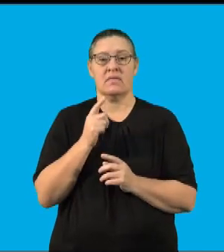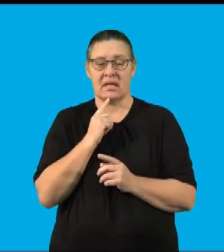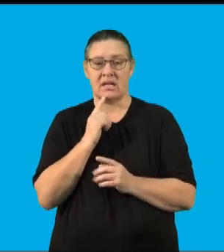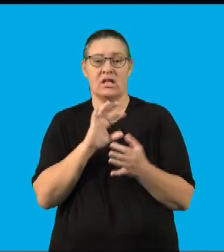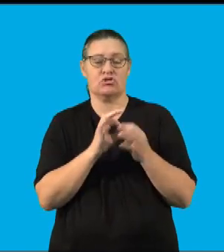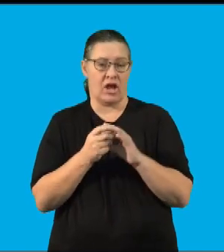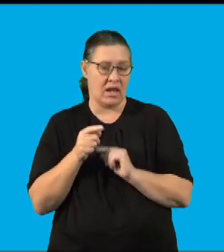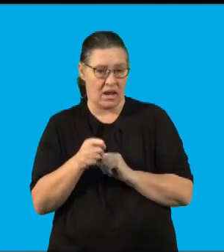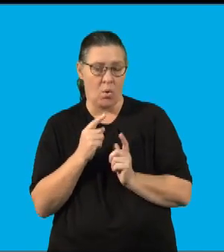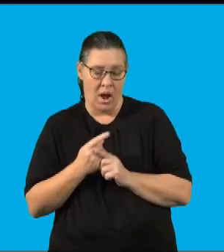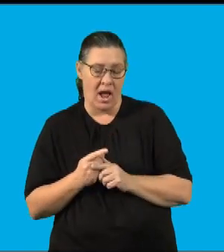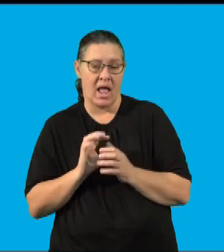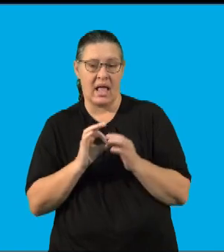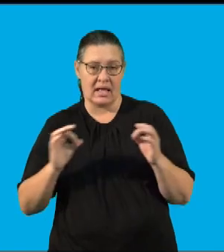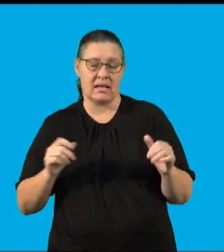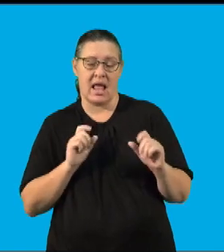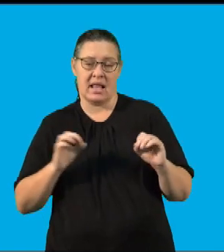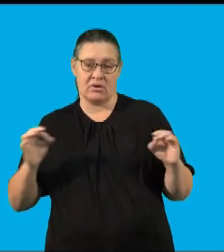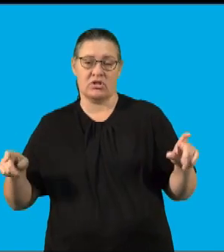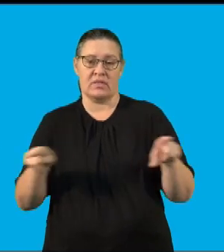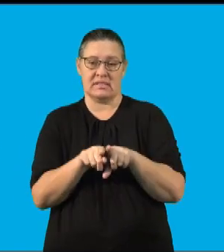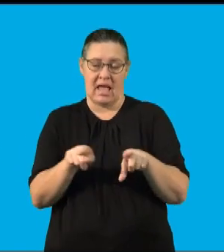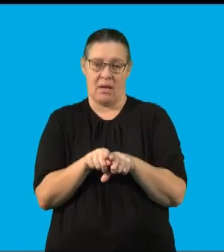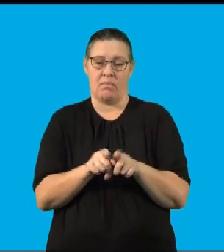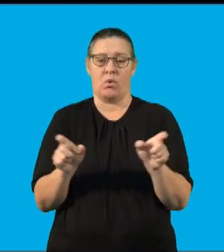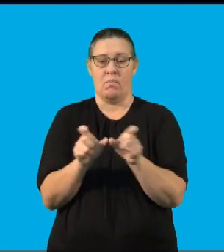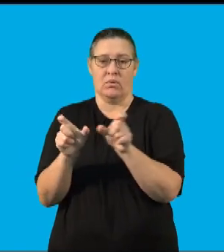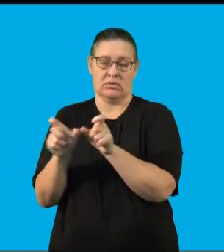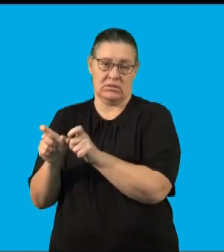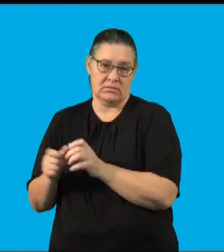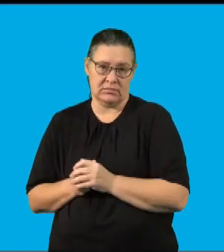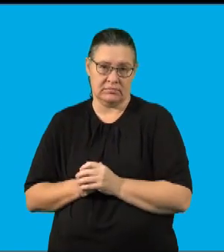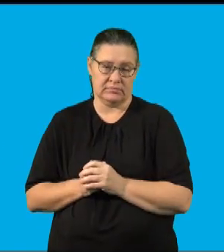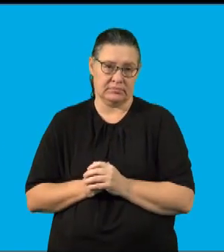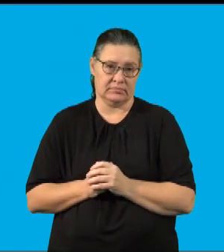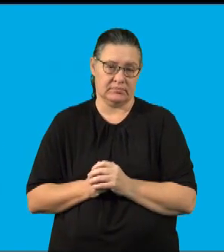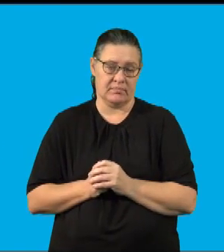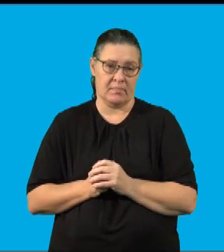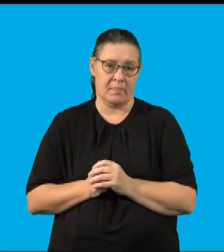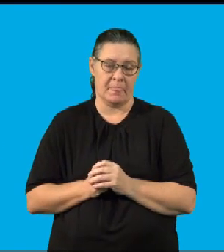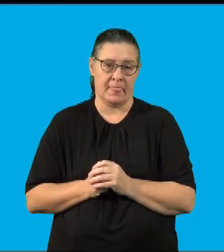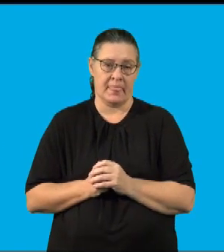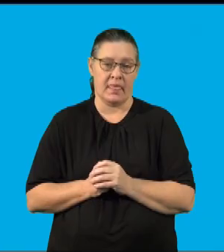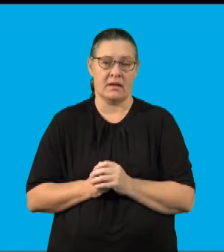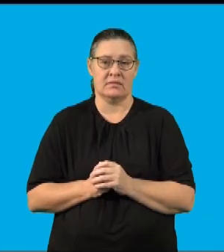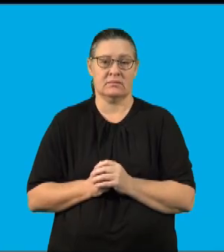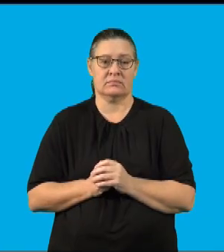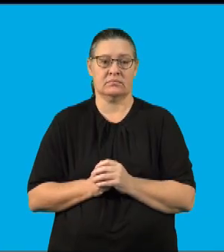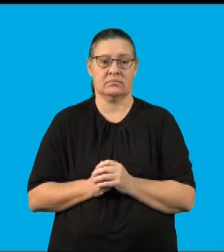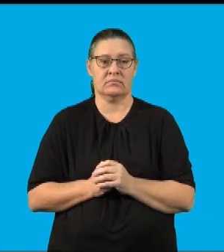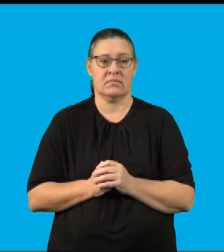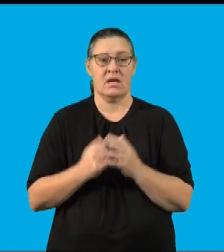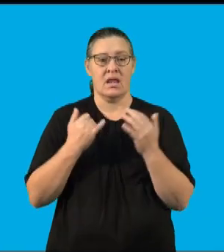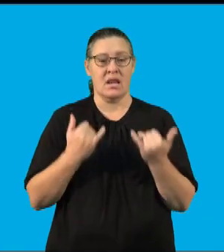because of the chain length that is increasing within the same compound, or rather within the same